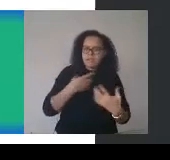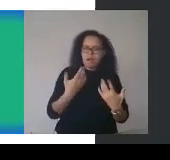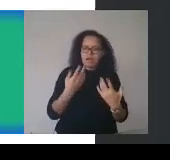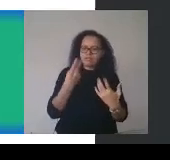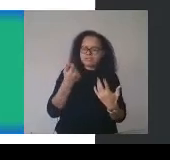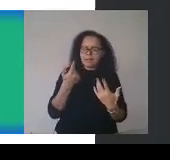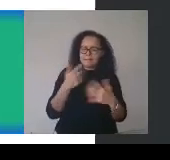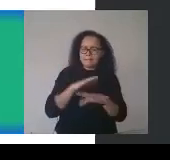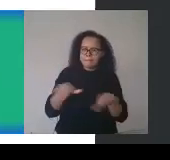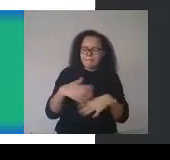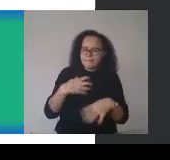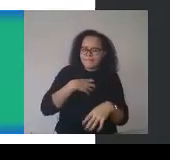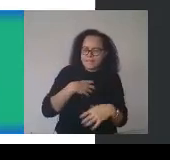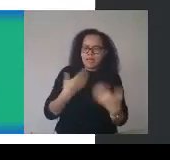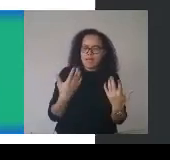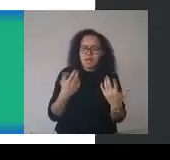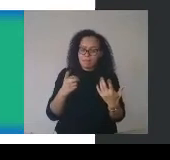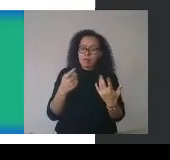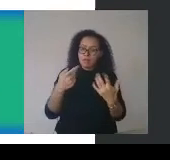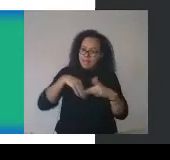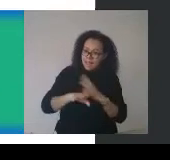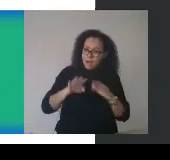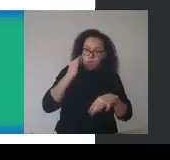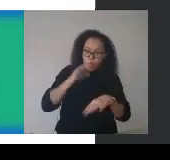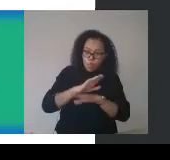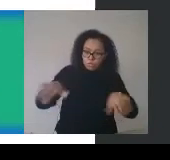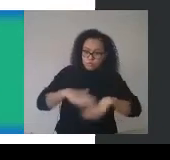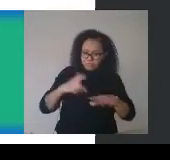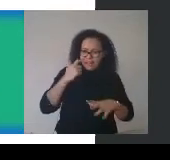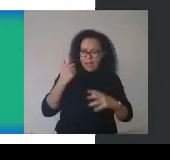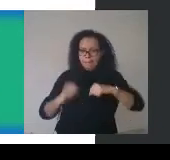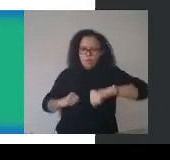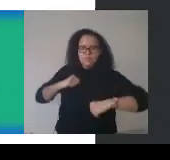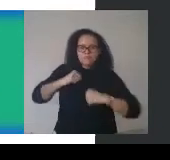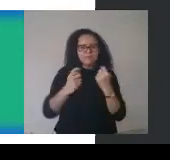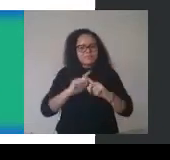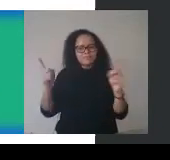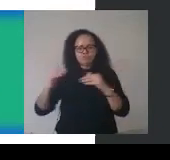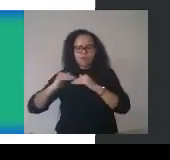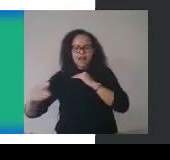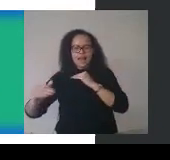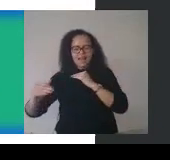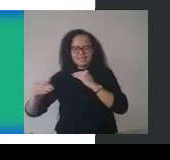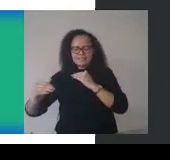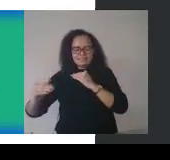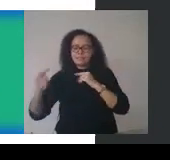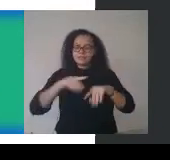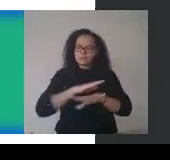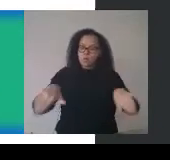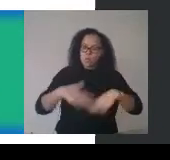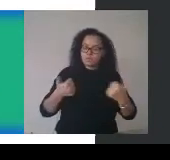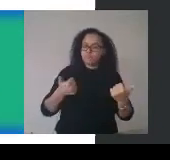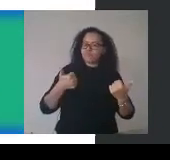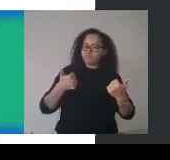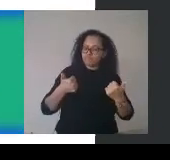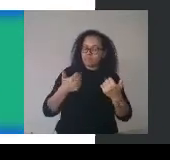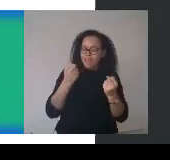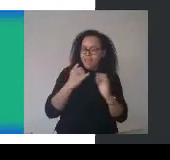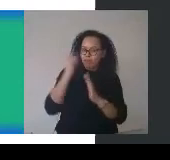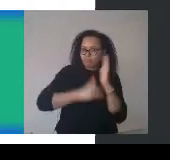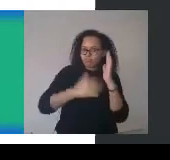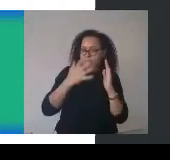water. People can move when they're in water in ways they can't move on land. And that was also supported by the report last year by Swim